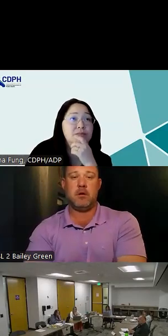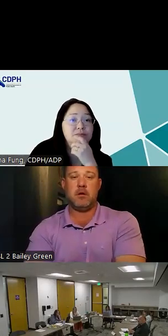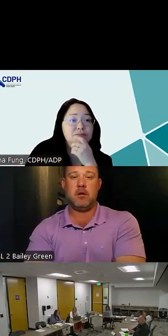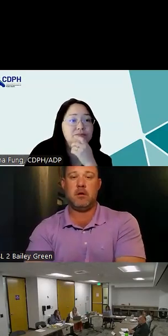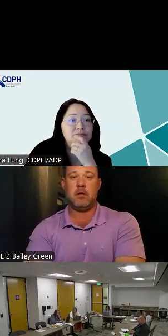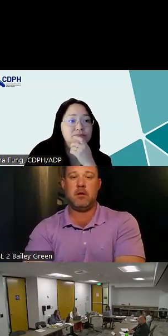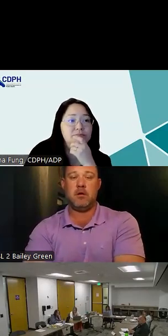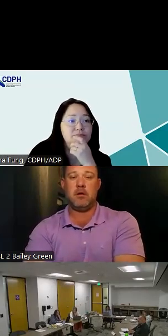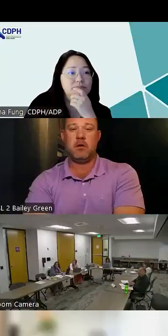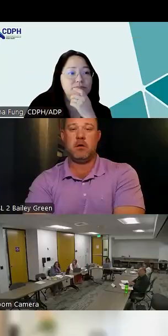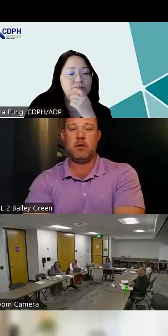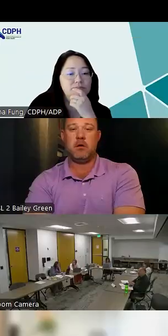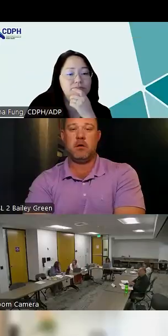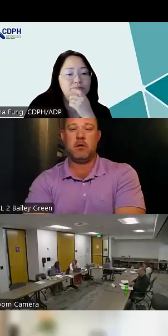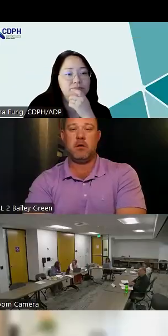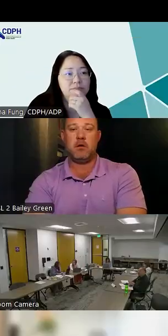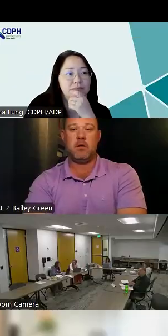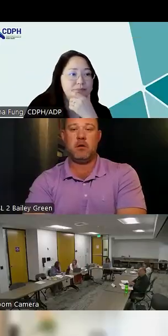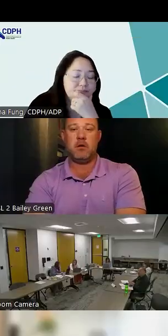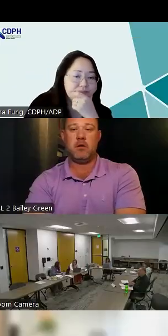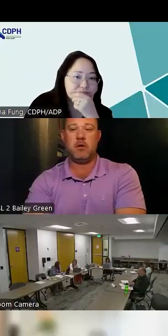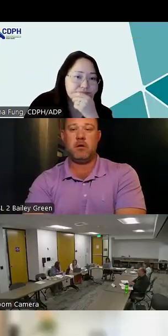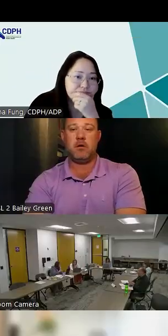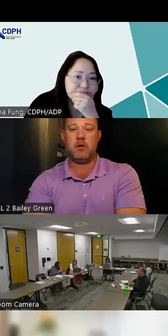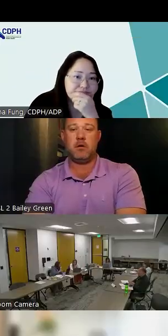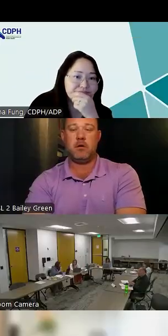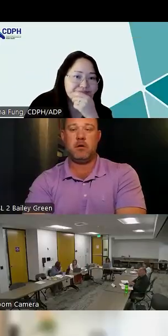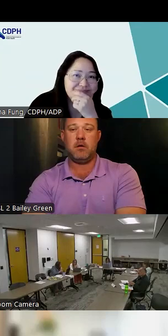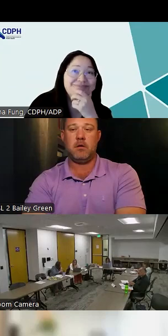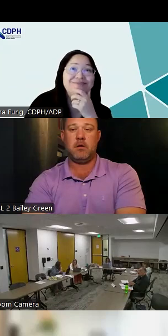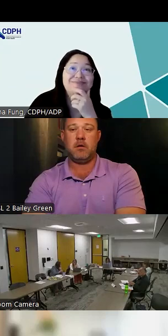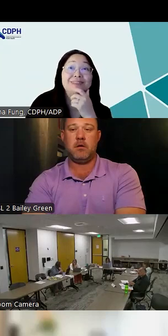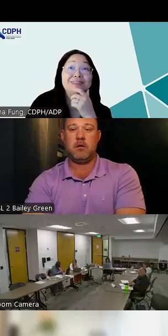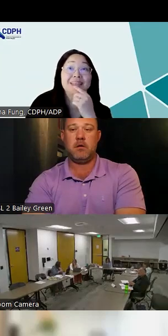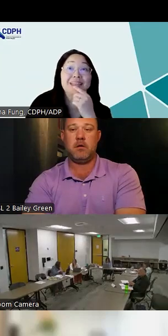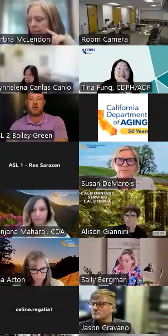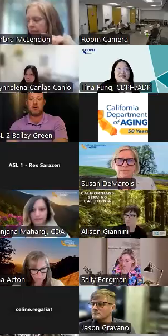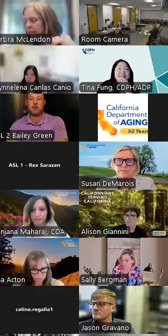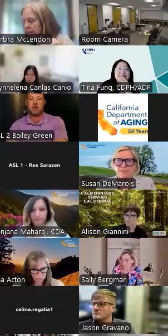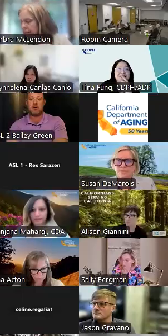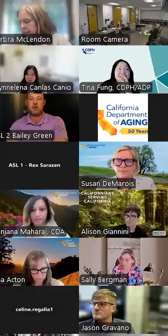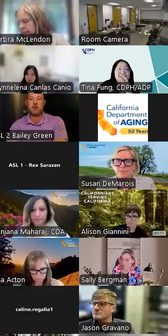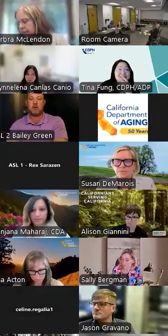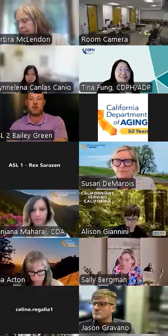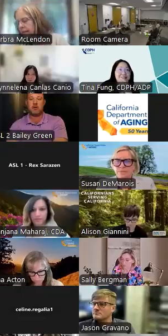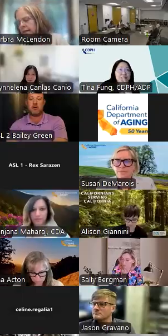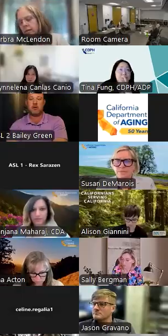I've got one. Is that Barbara? Yeah, it's Barbara. Okay. So Tina,